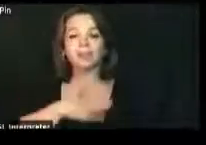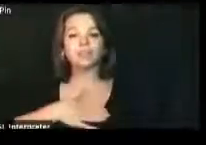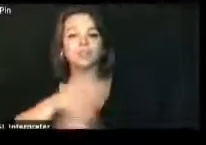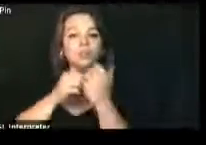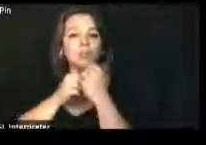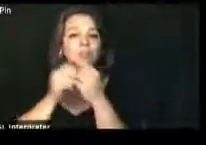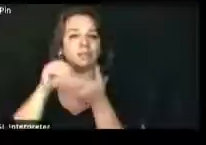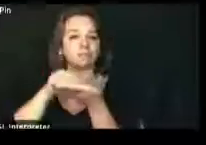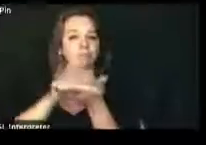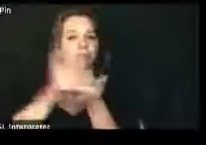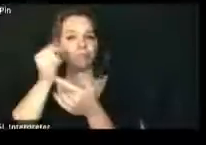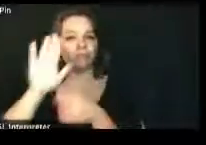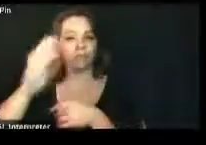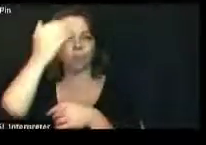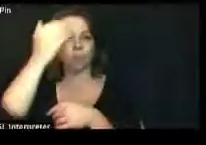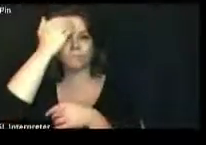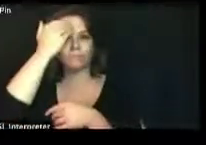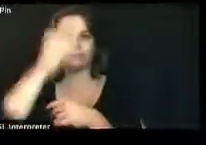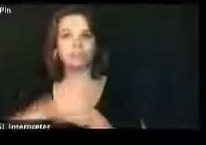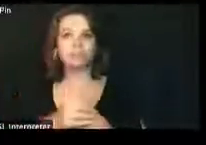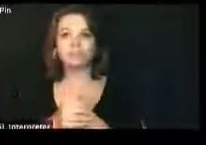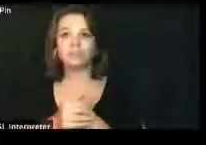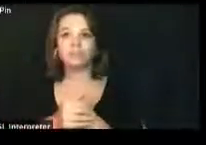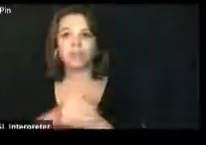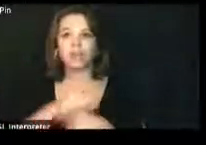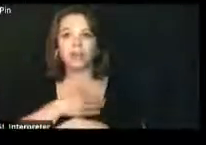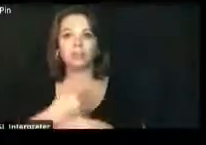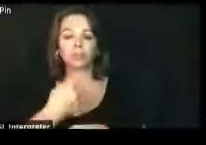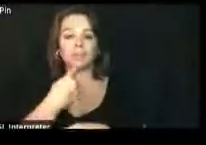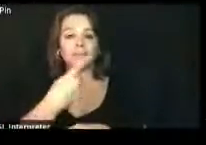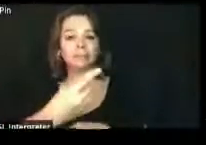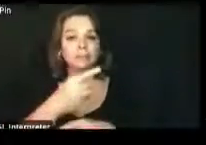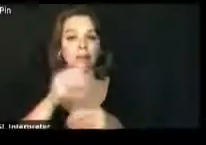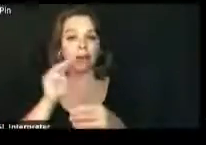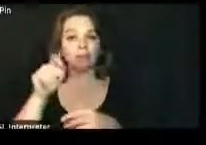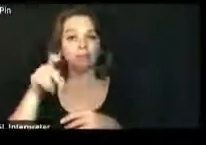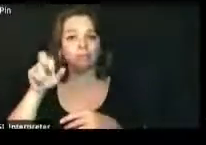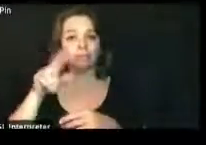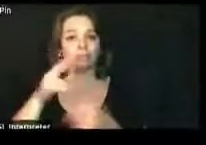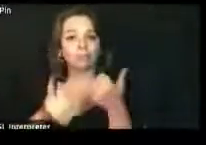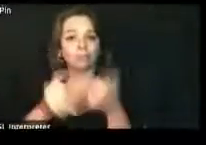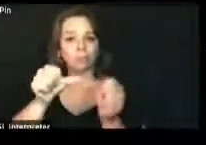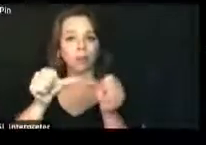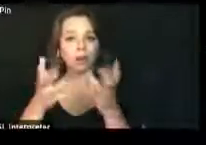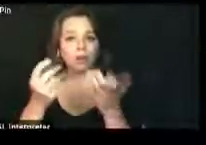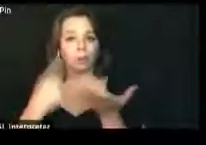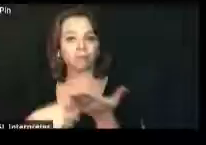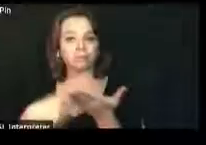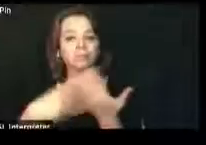that for future reference. And if you'll please let the mapper know what area you would like to discuss today, the floor is yours.